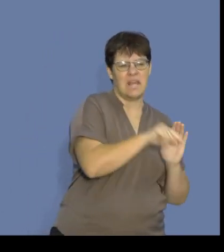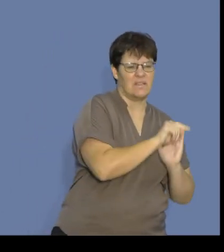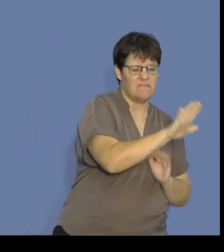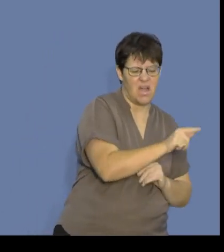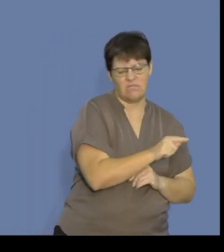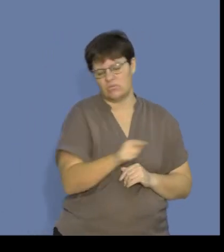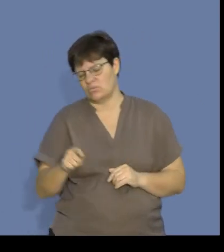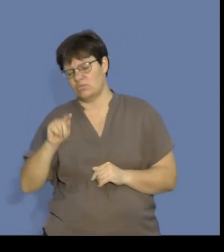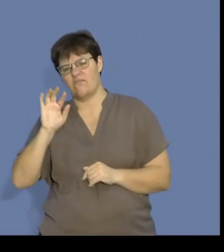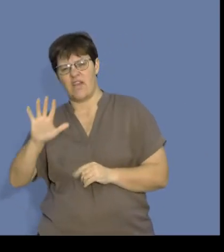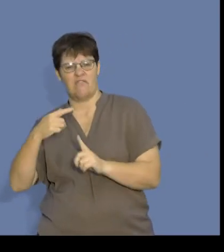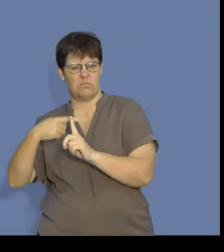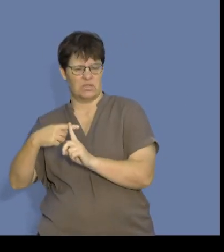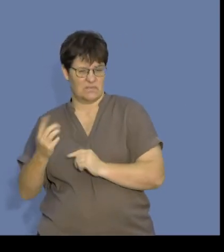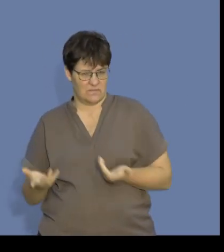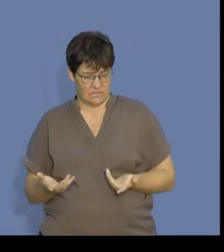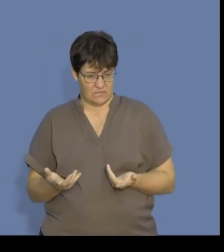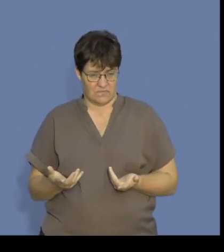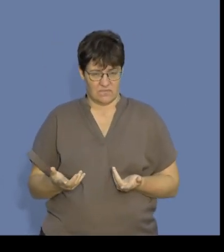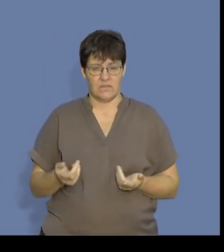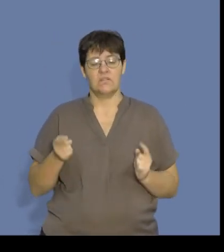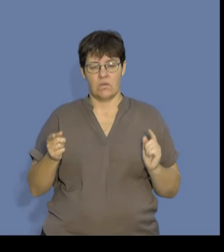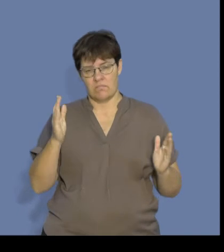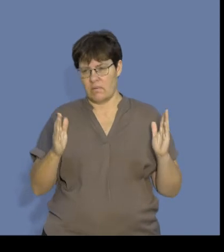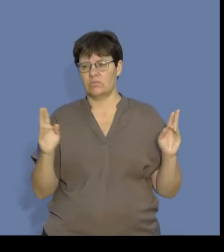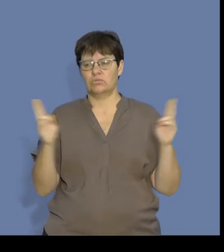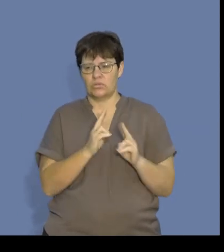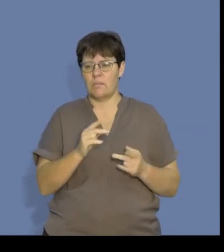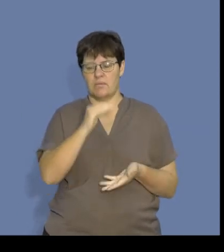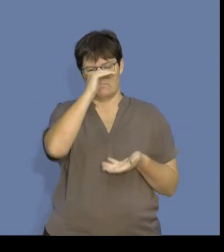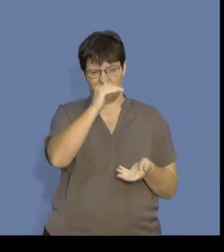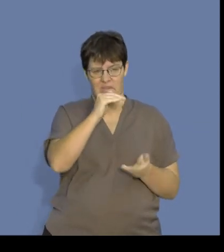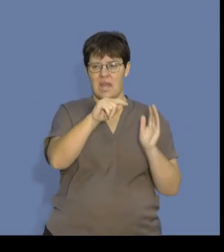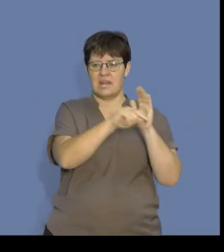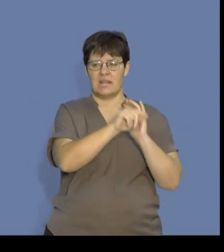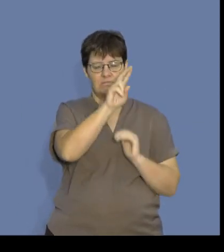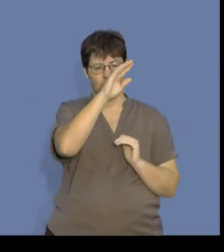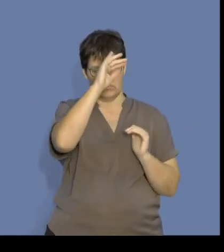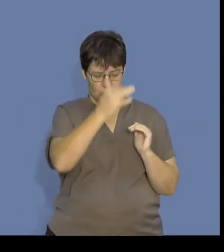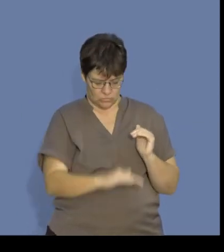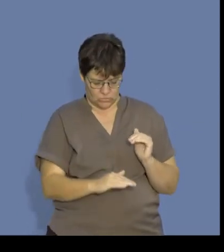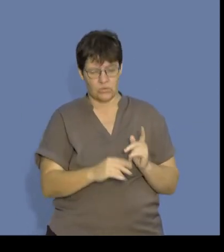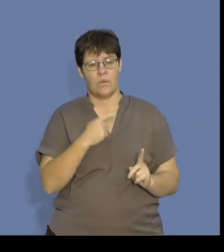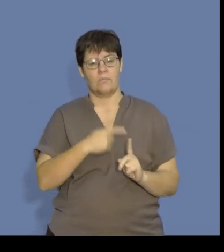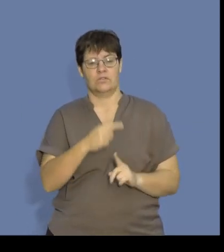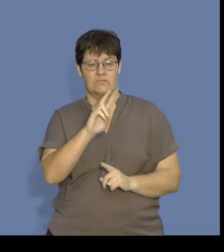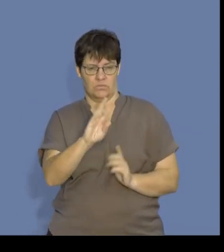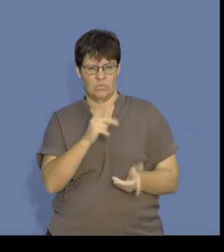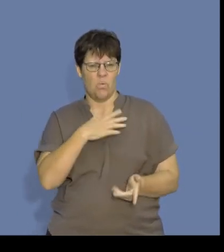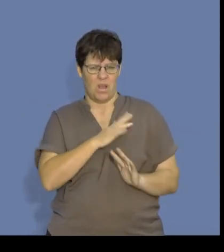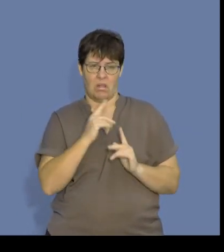to +5. But for now, just so that it can be a bit short, I'm using -2 up until